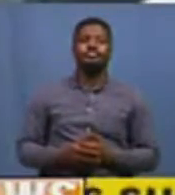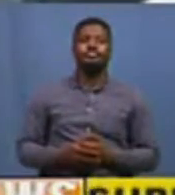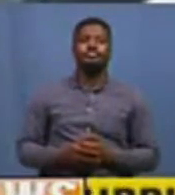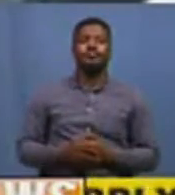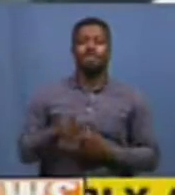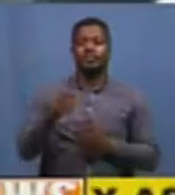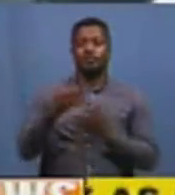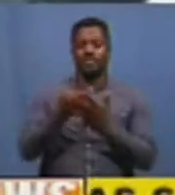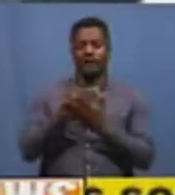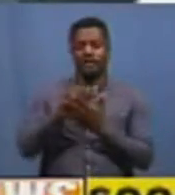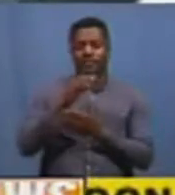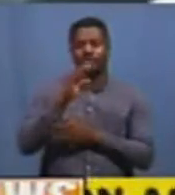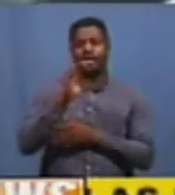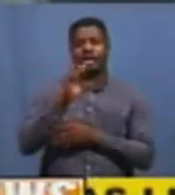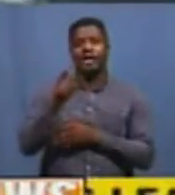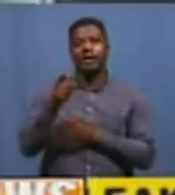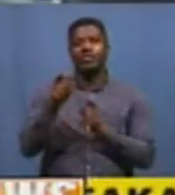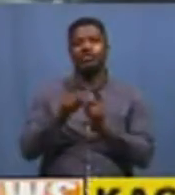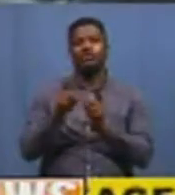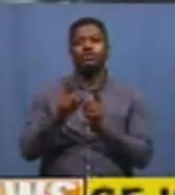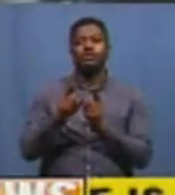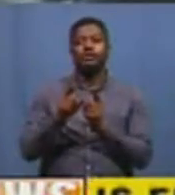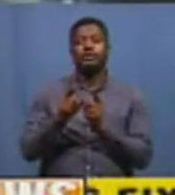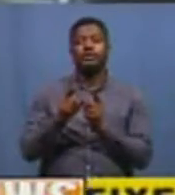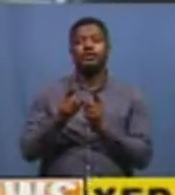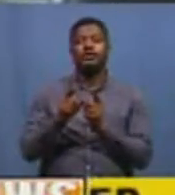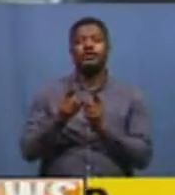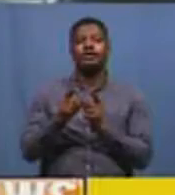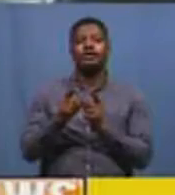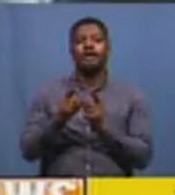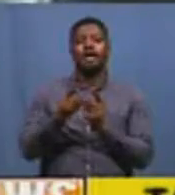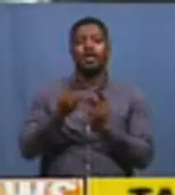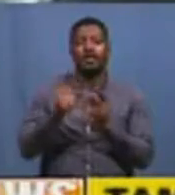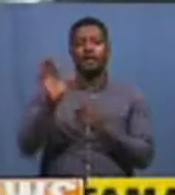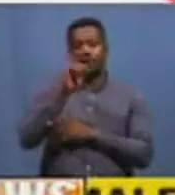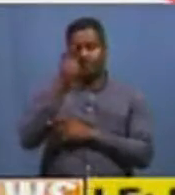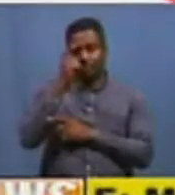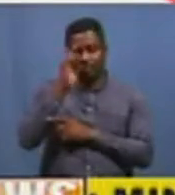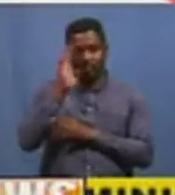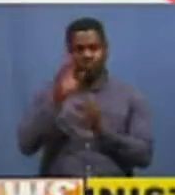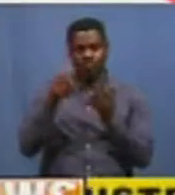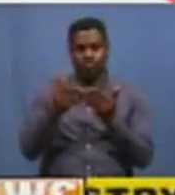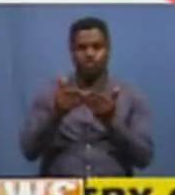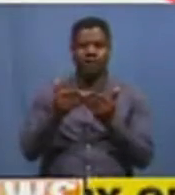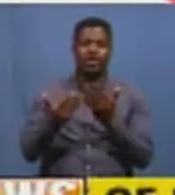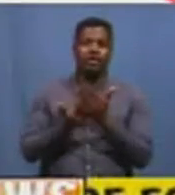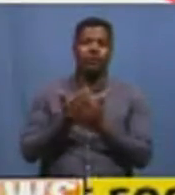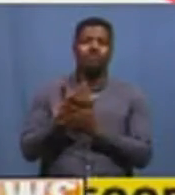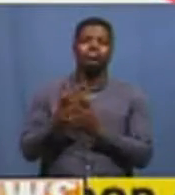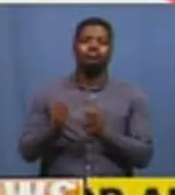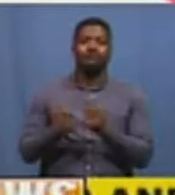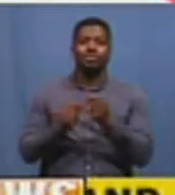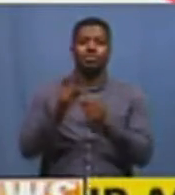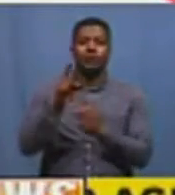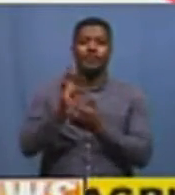finance minister, Honorable Ken Ofori-Atta, said their government will introduce youth start